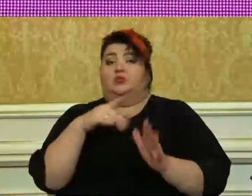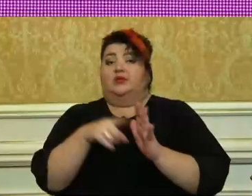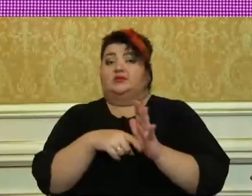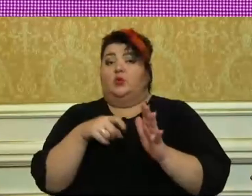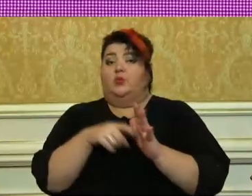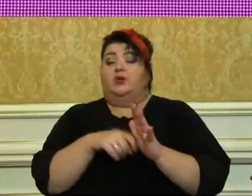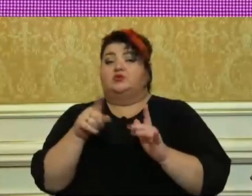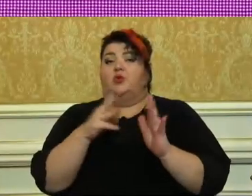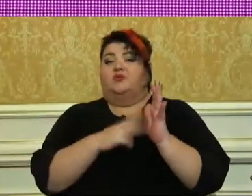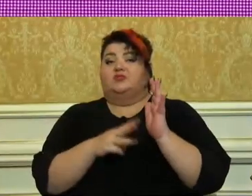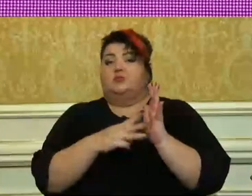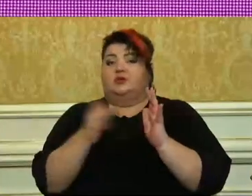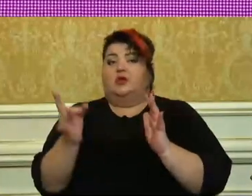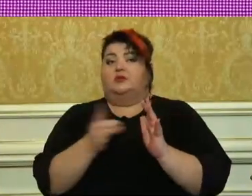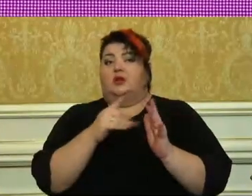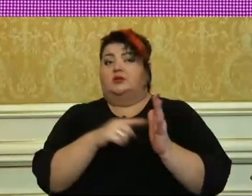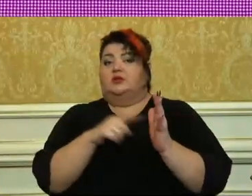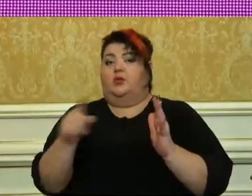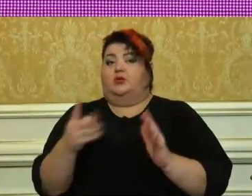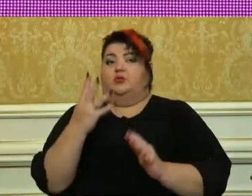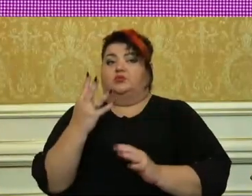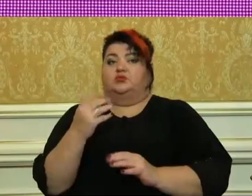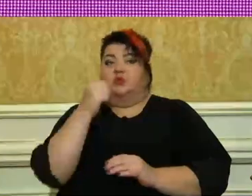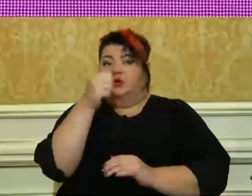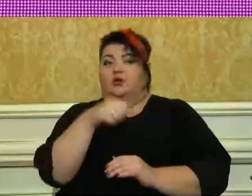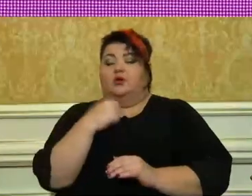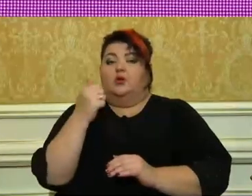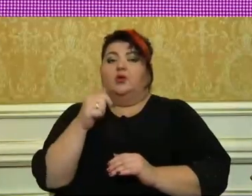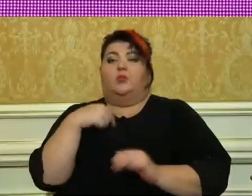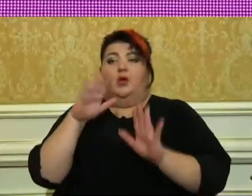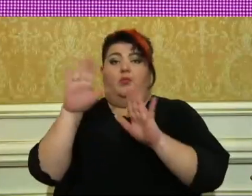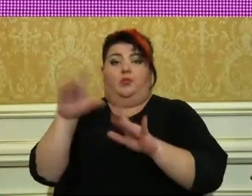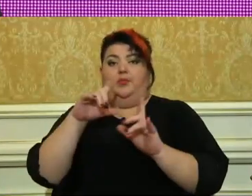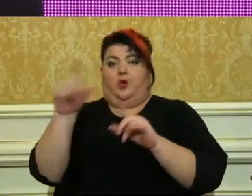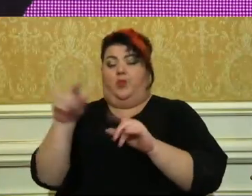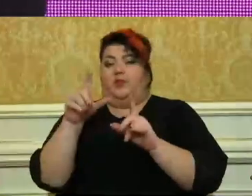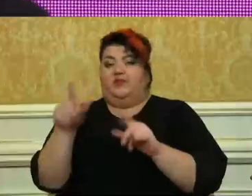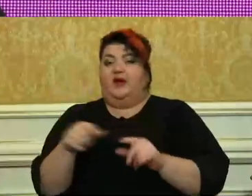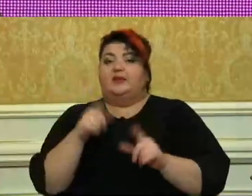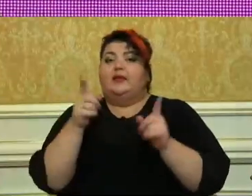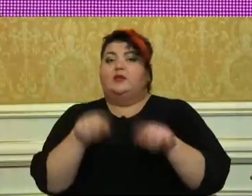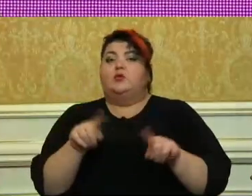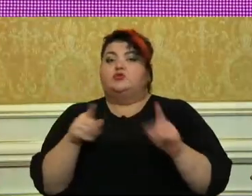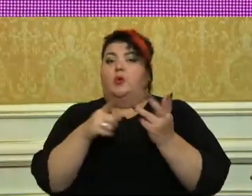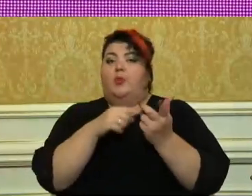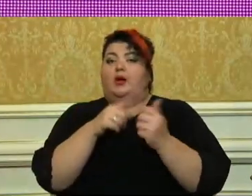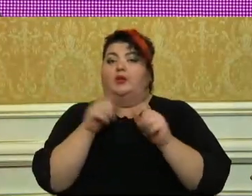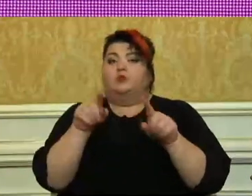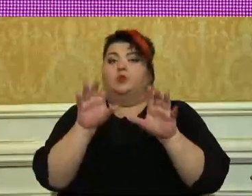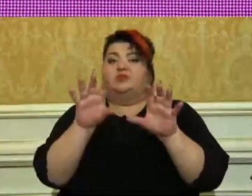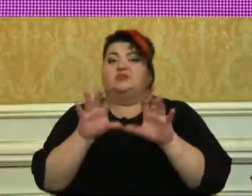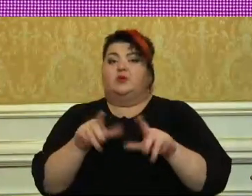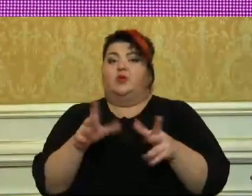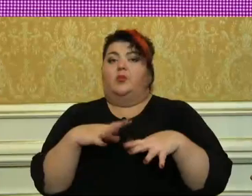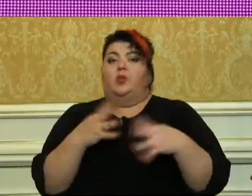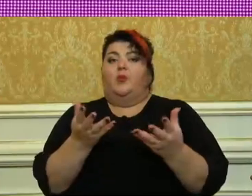because I don't have to be born in Donbas to go there and to help